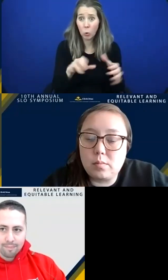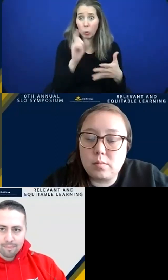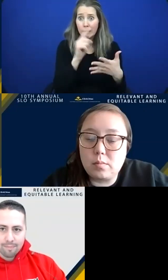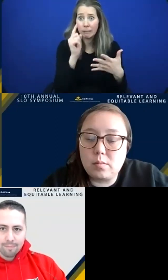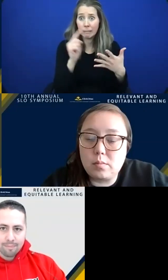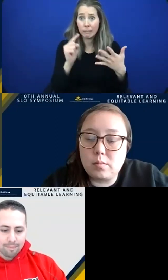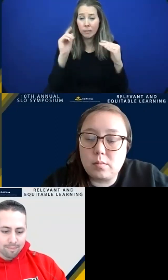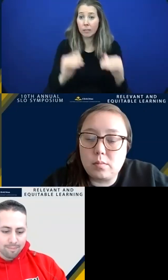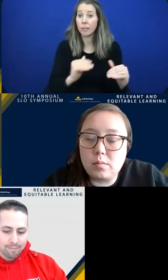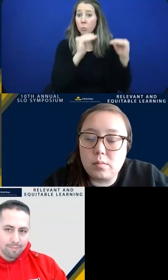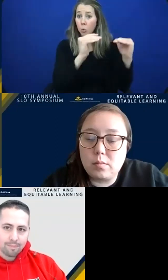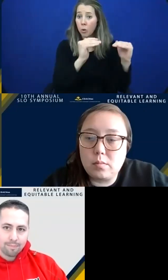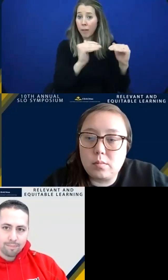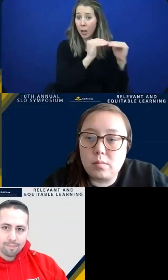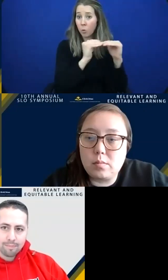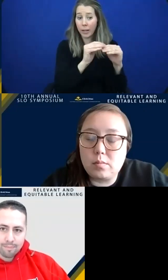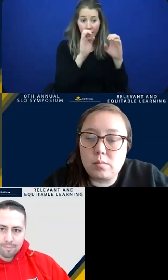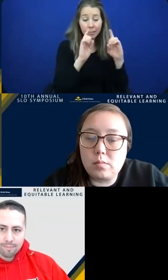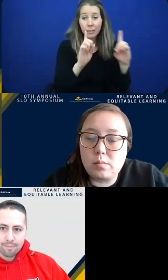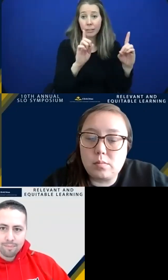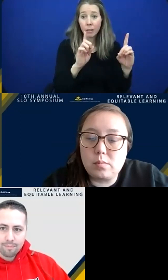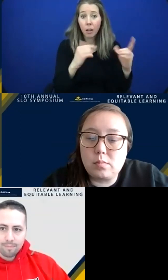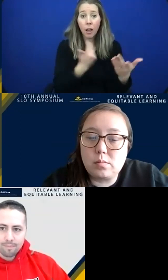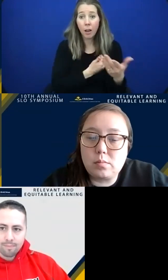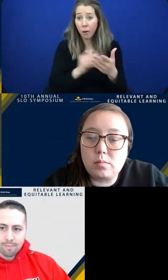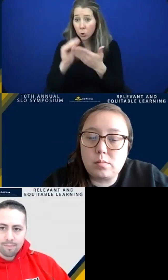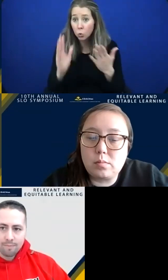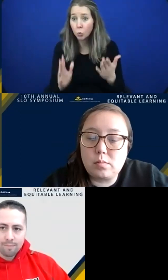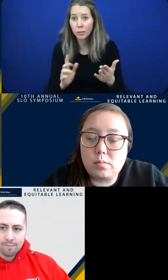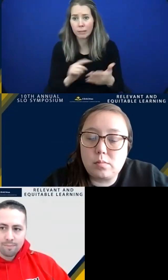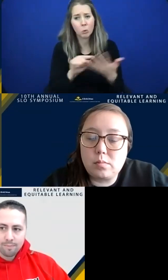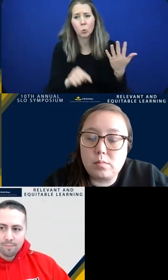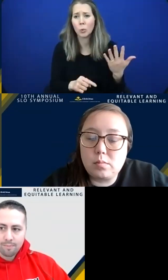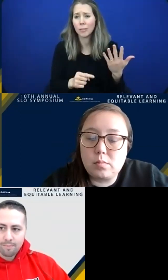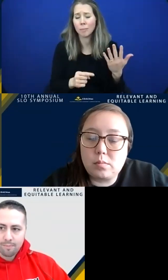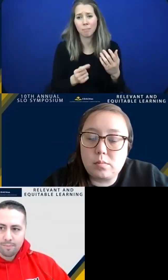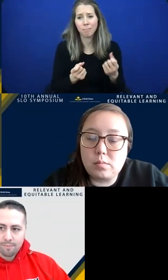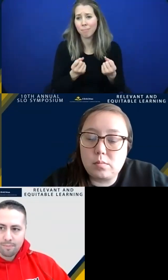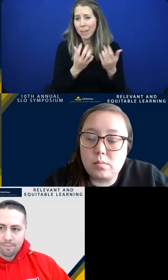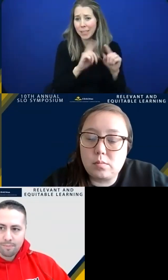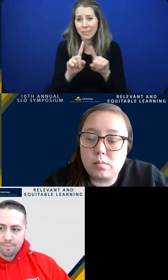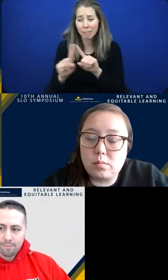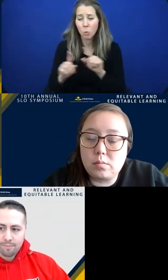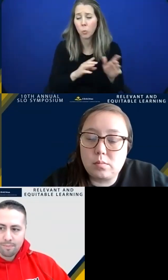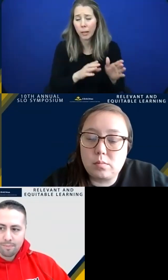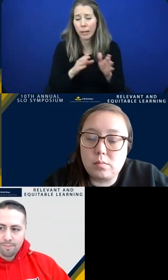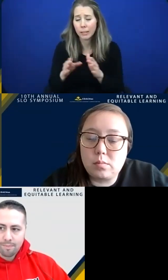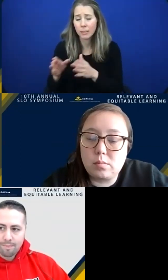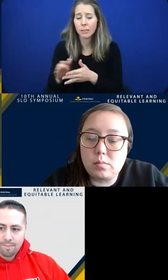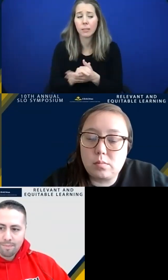advance equity in education and for our constituents in so many ways. And so as to